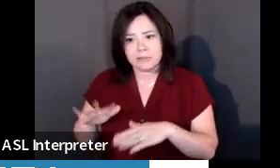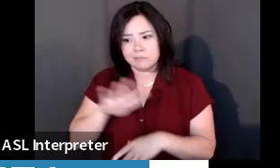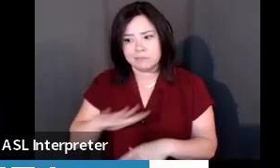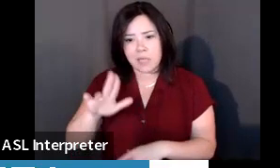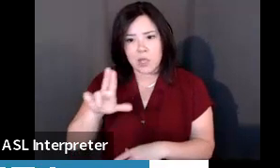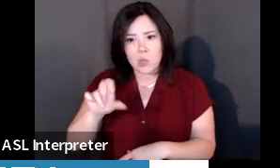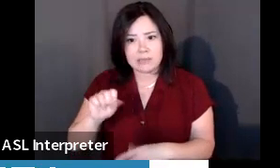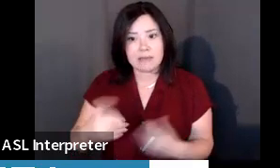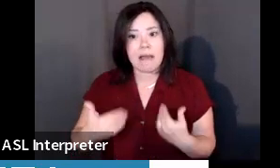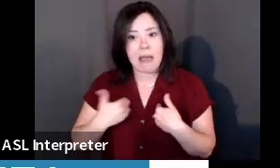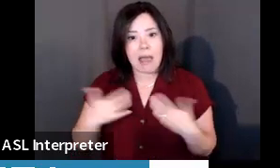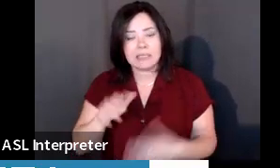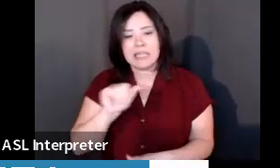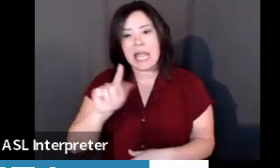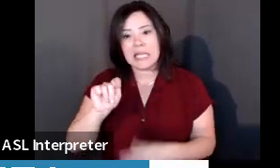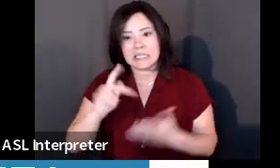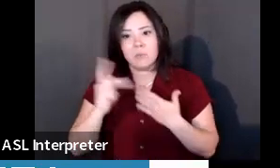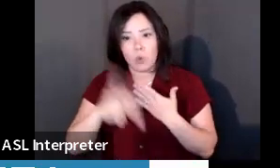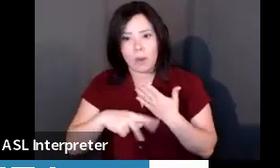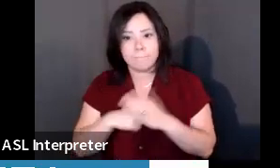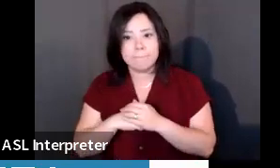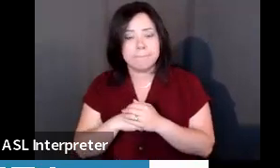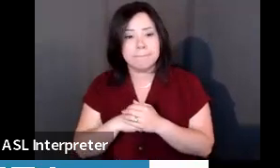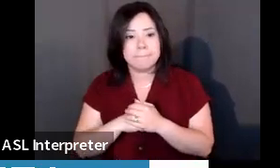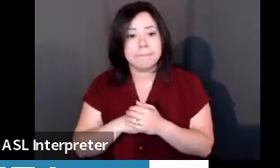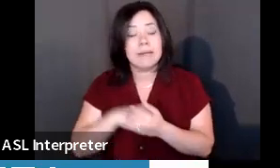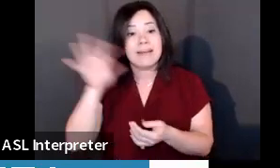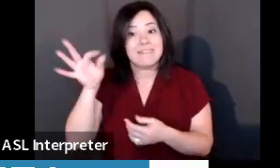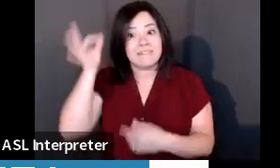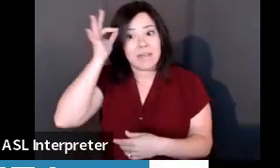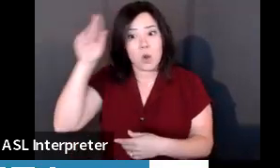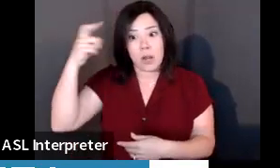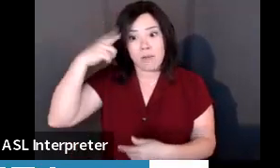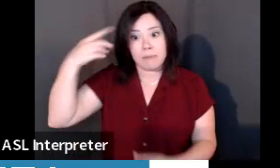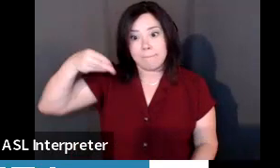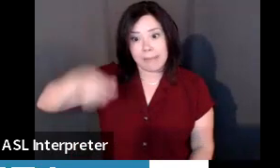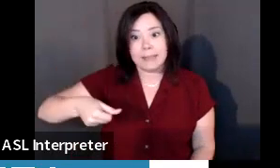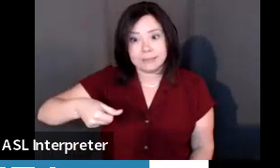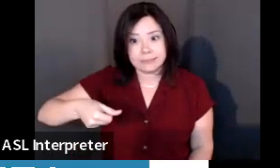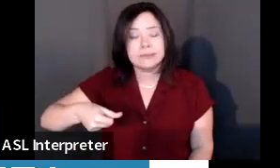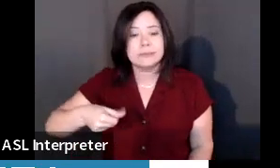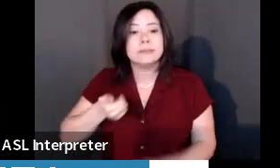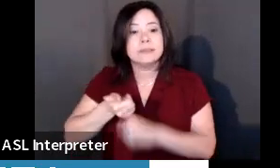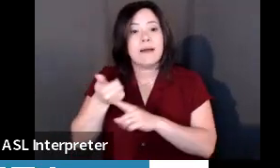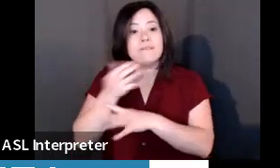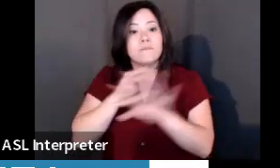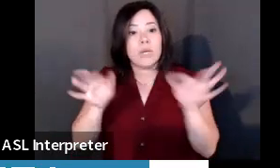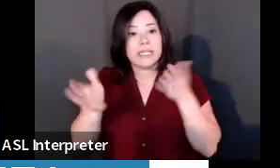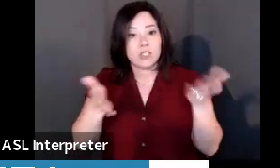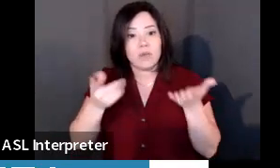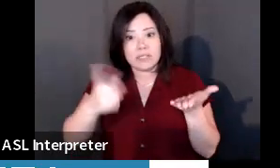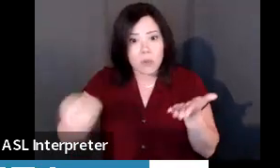has an assistive technology program. It's a federally funded program that is a free service for anyone